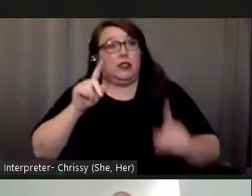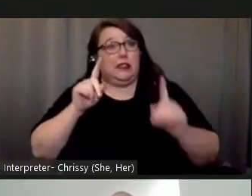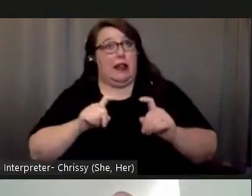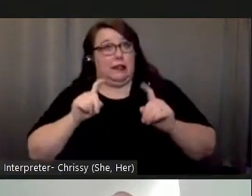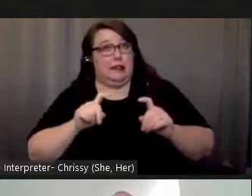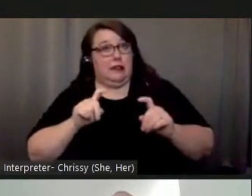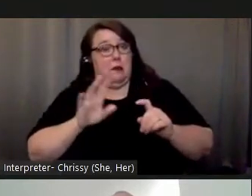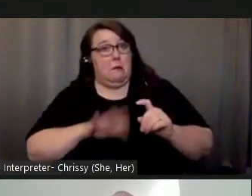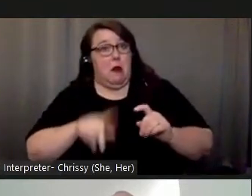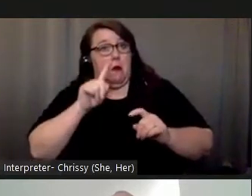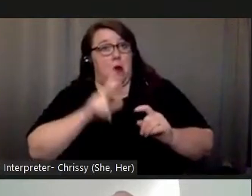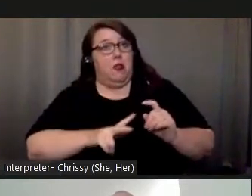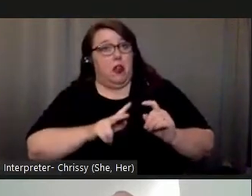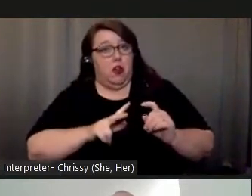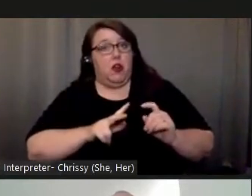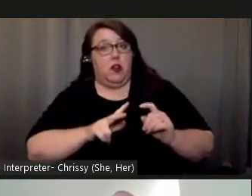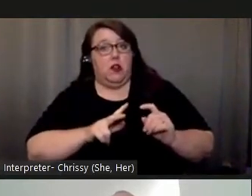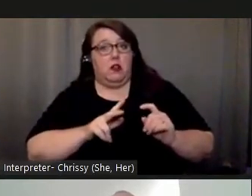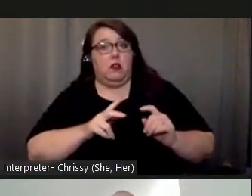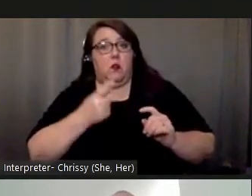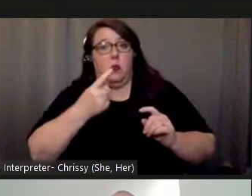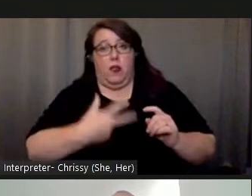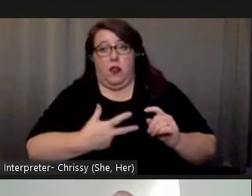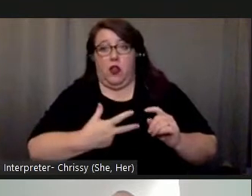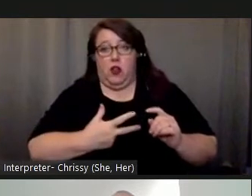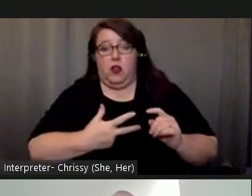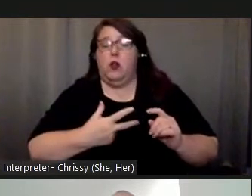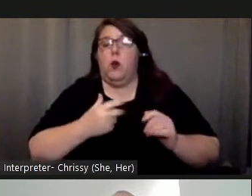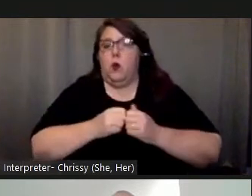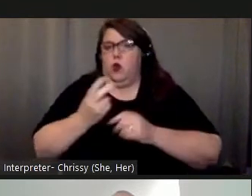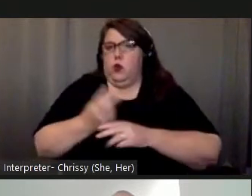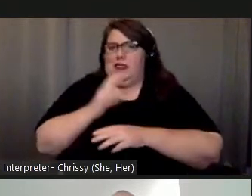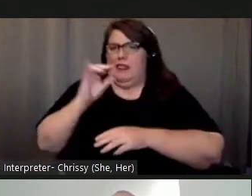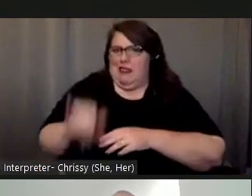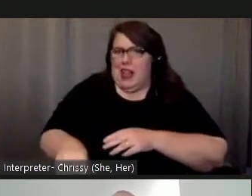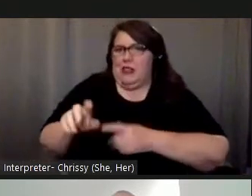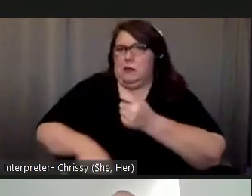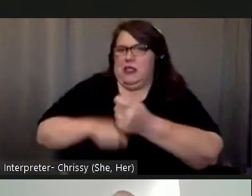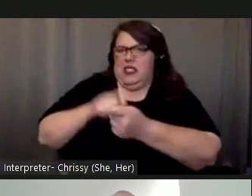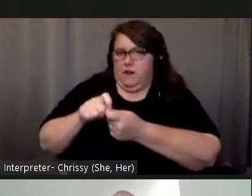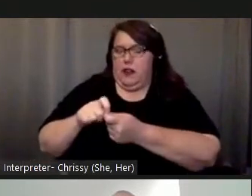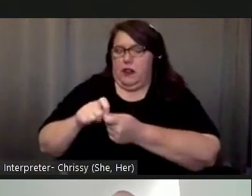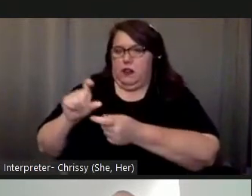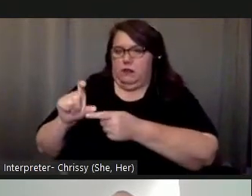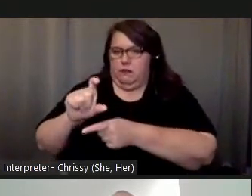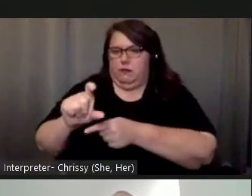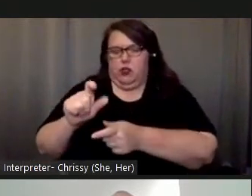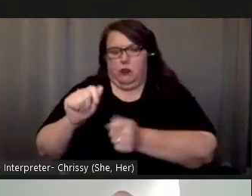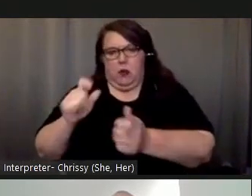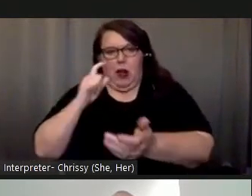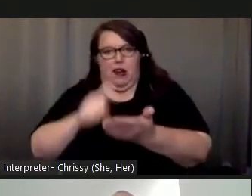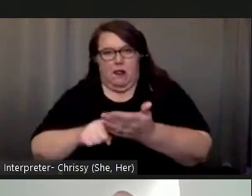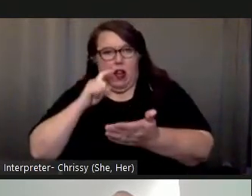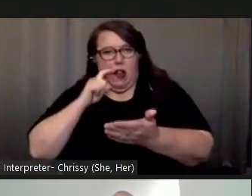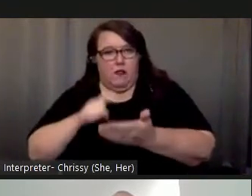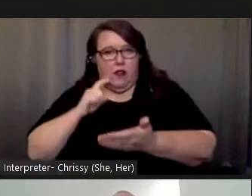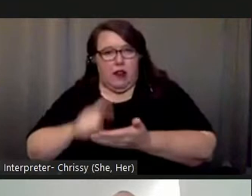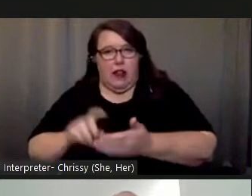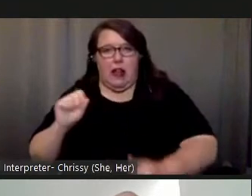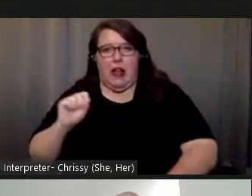Colorado specimens are being performed with this specific assay that is able to identify these